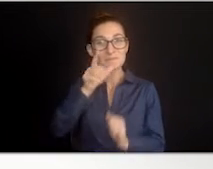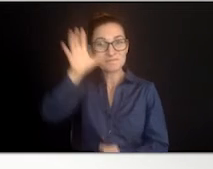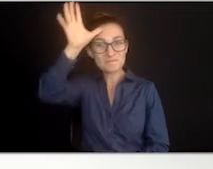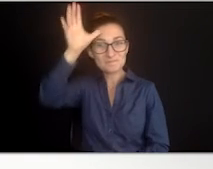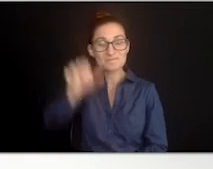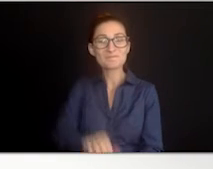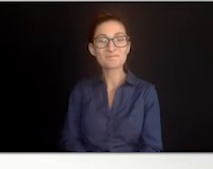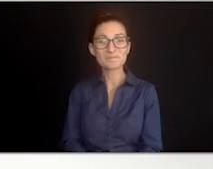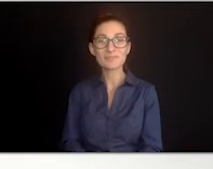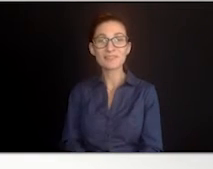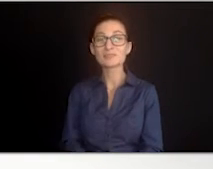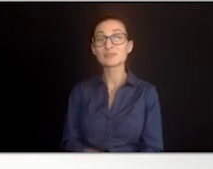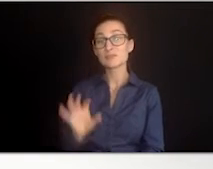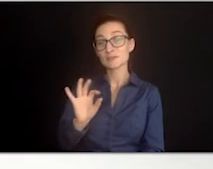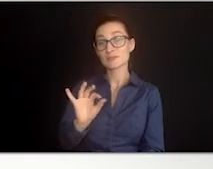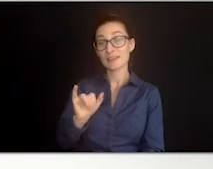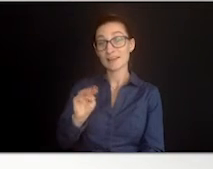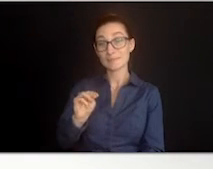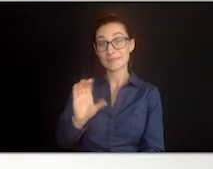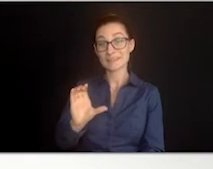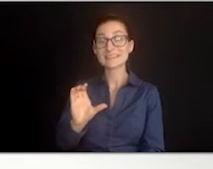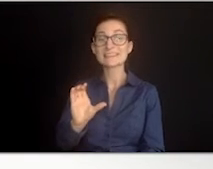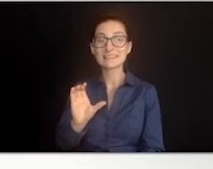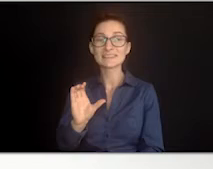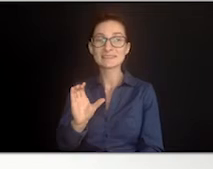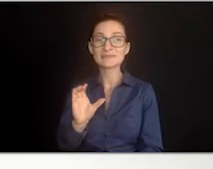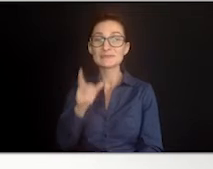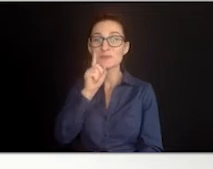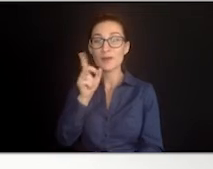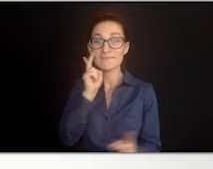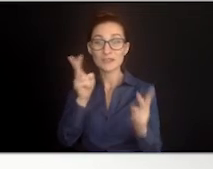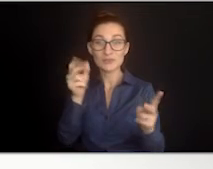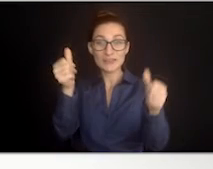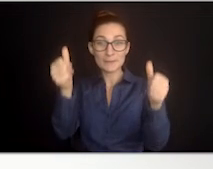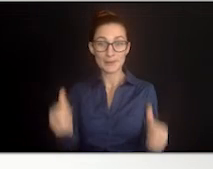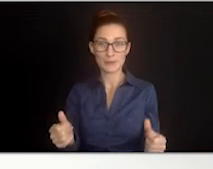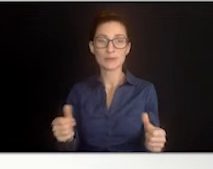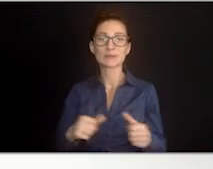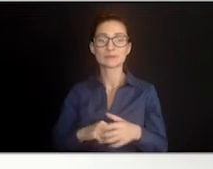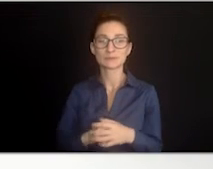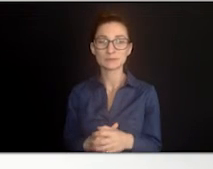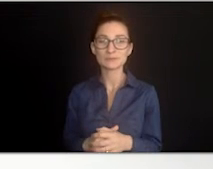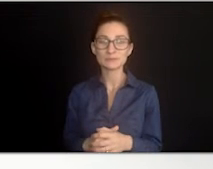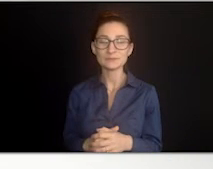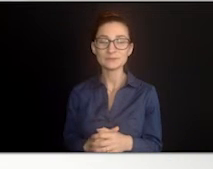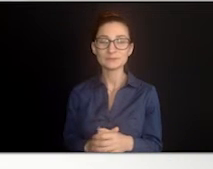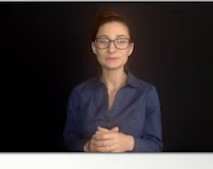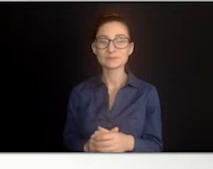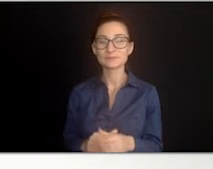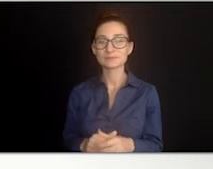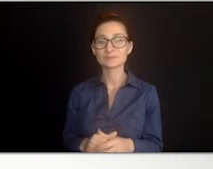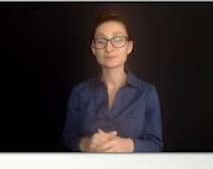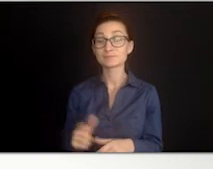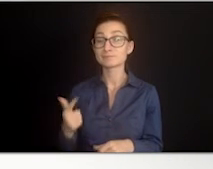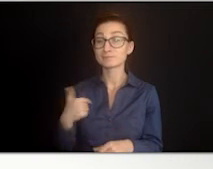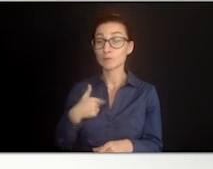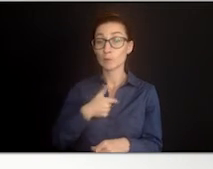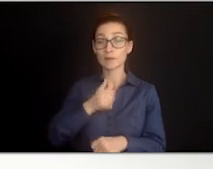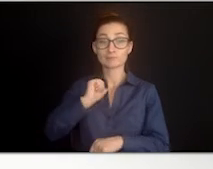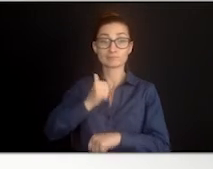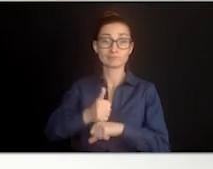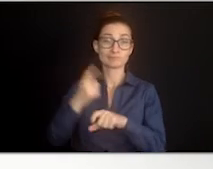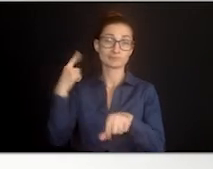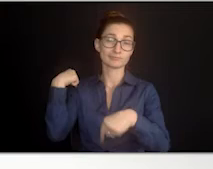Florida Instructional Materials Center for the Visually Impaired, FIMC for short. And we've been around a long